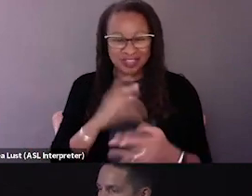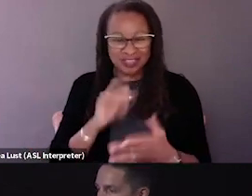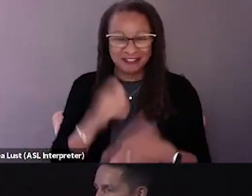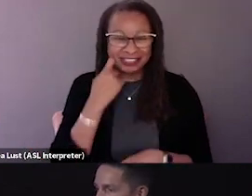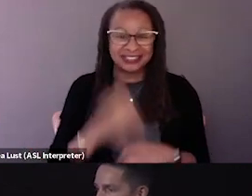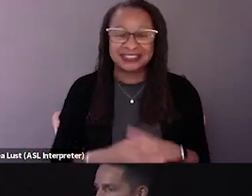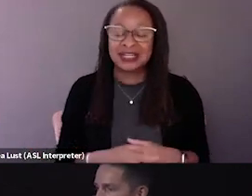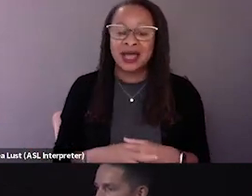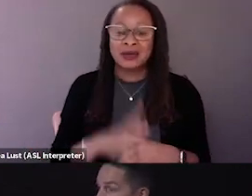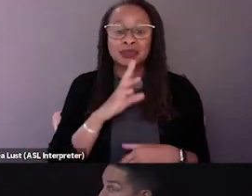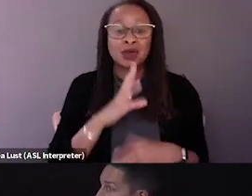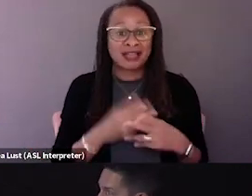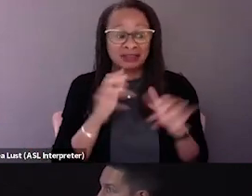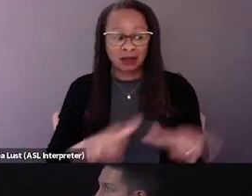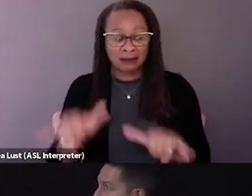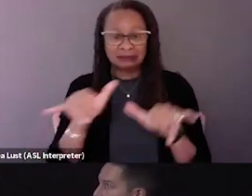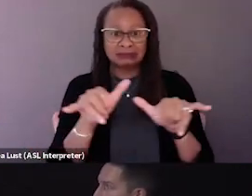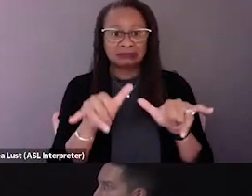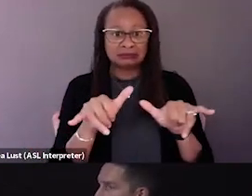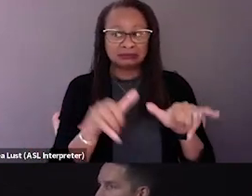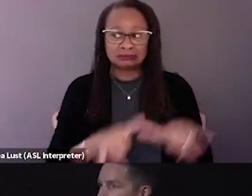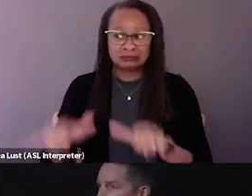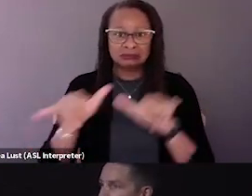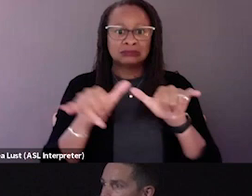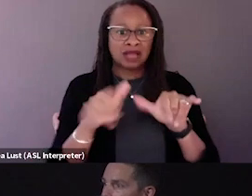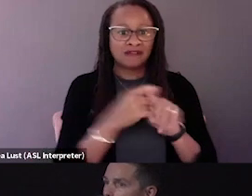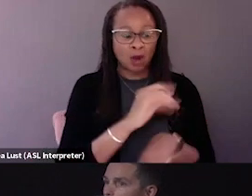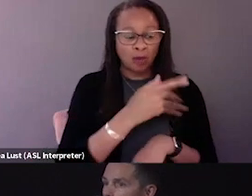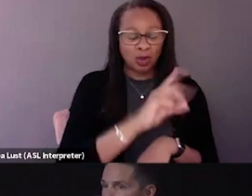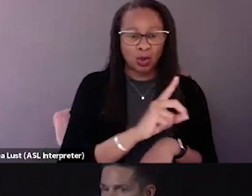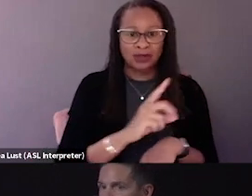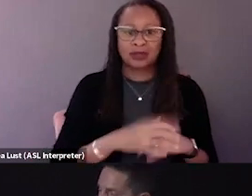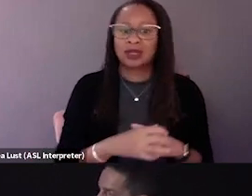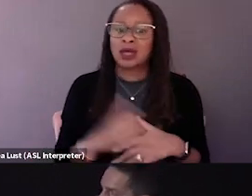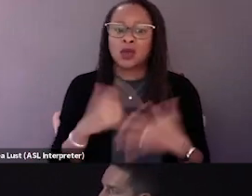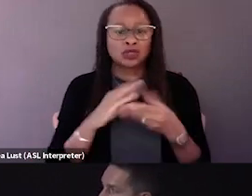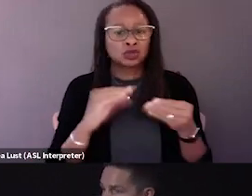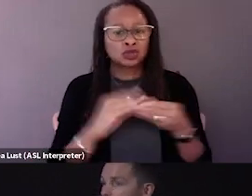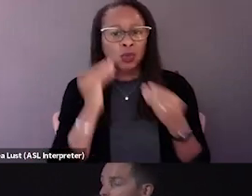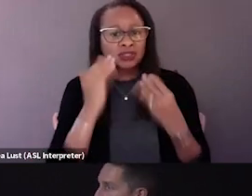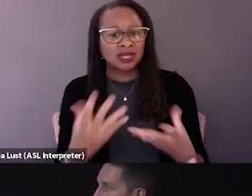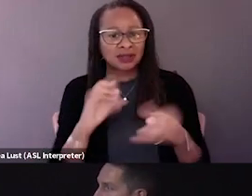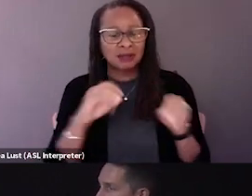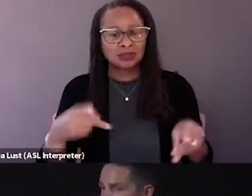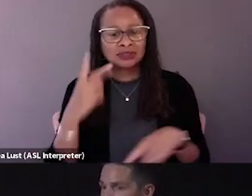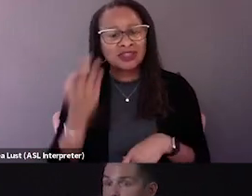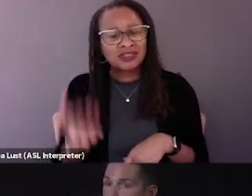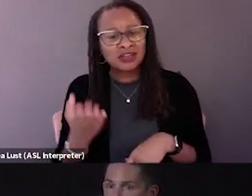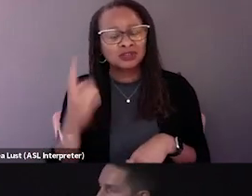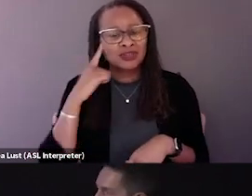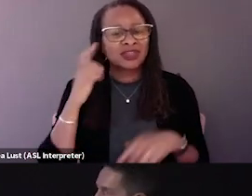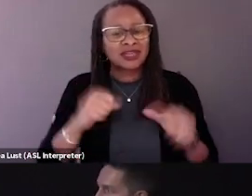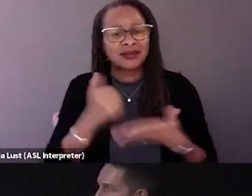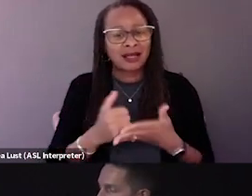see, and I know you've looked into this as well. I mean, what are the storytelling opportunities there? Do you think that can